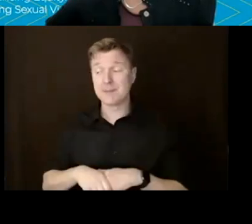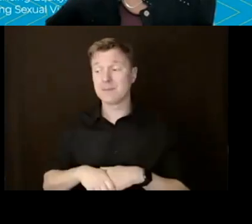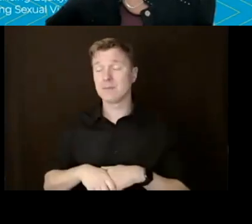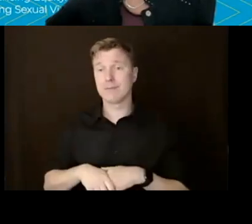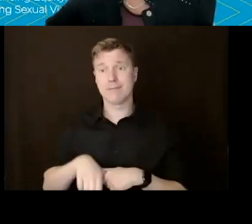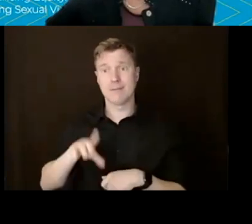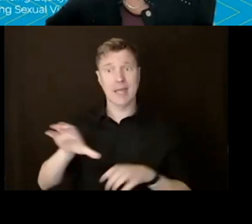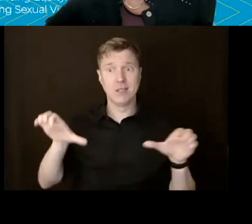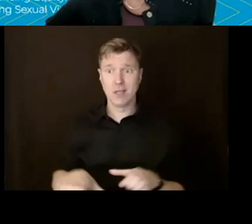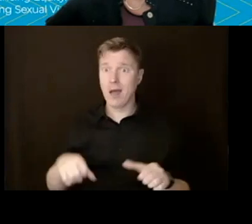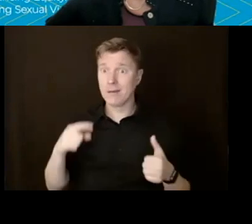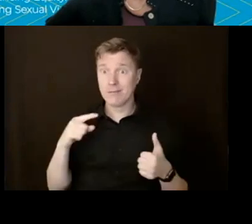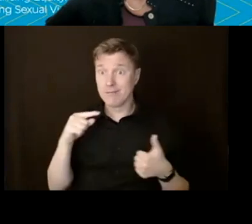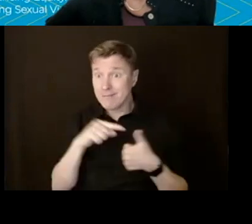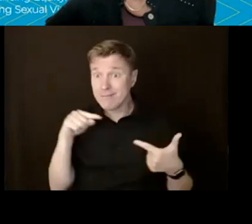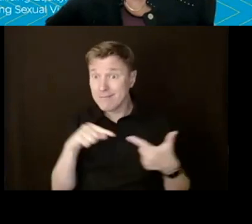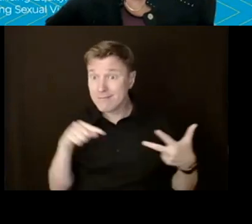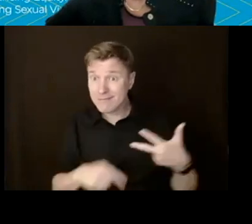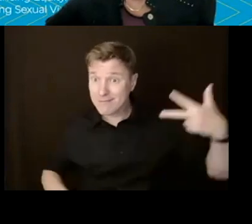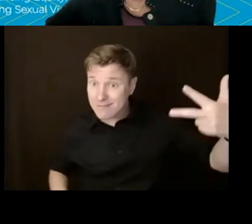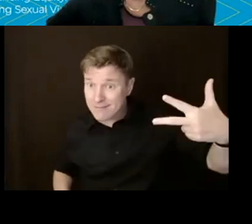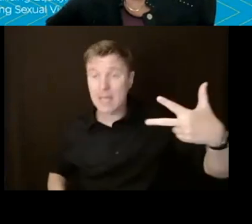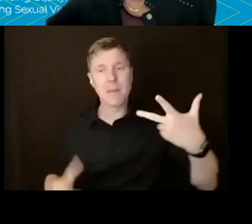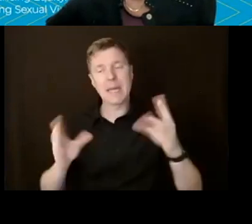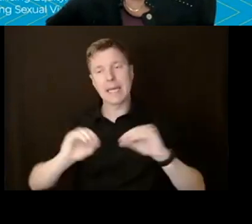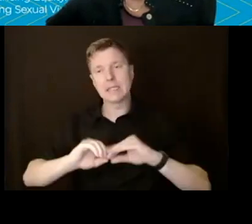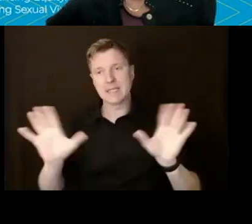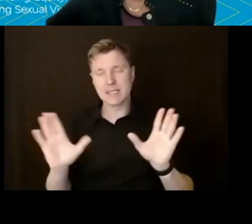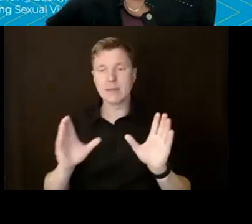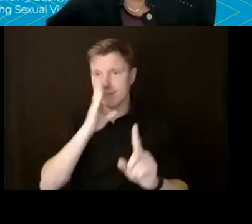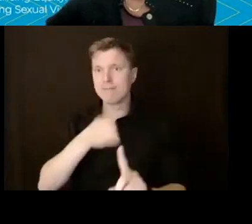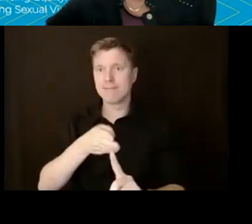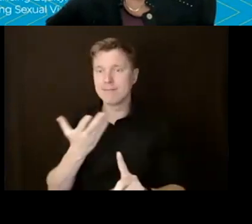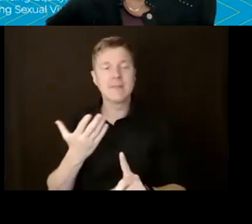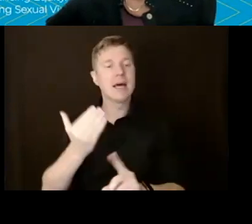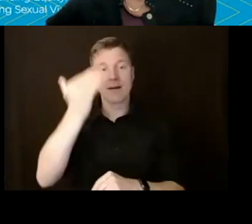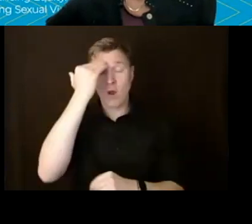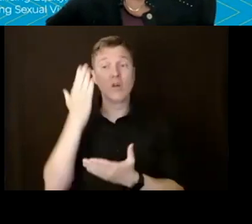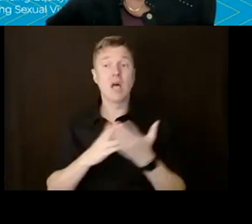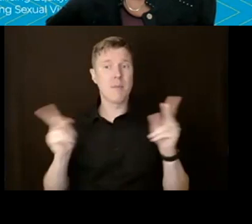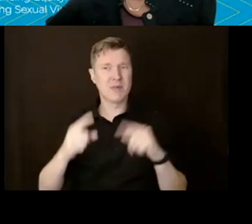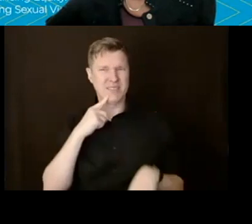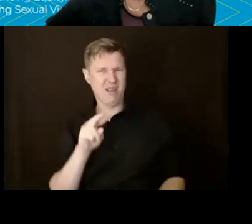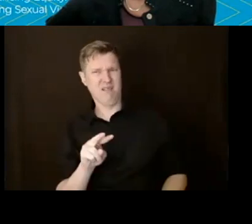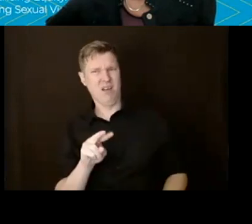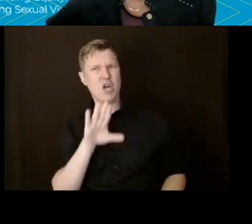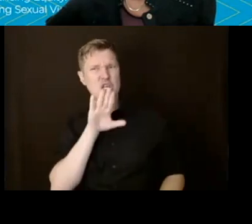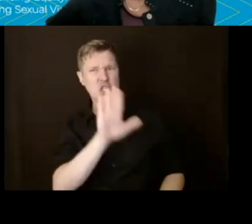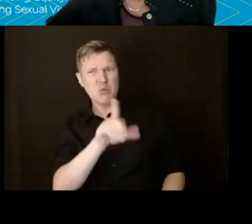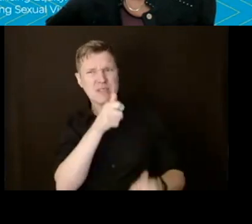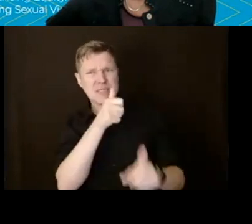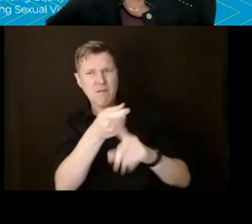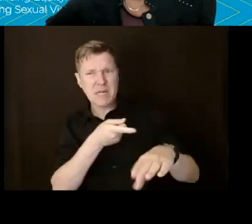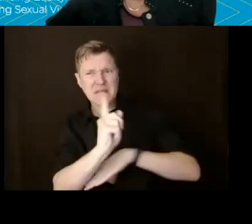done XYZ, like being explicit. And I know sometimes like folks will say, oh, well, you're the one being divisive. But when